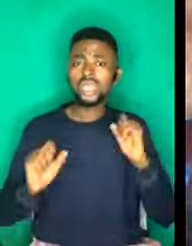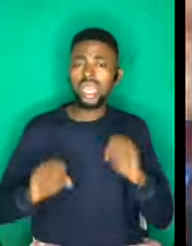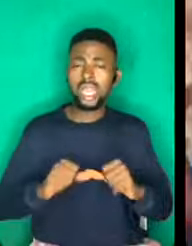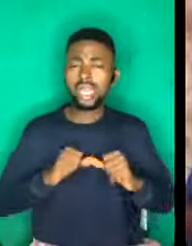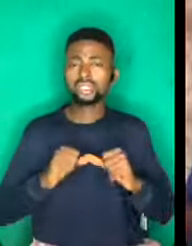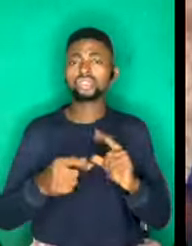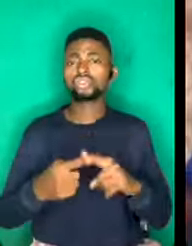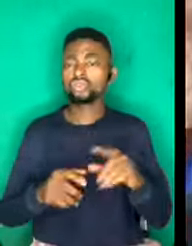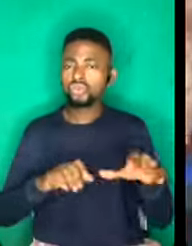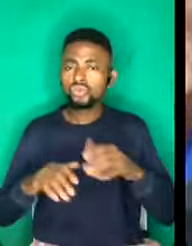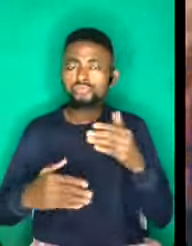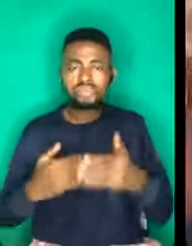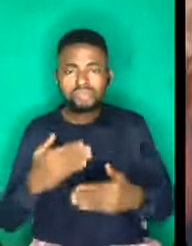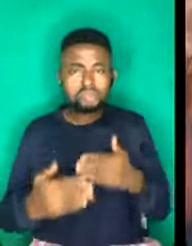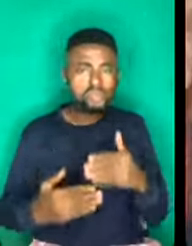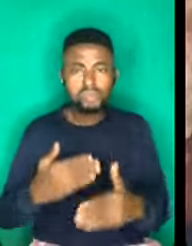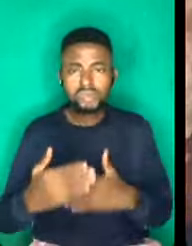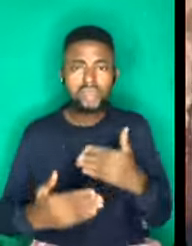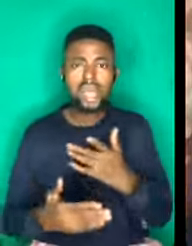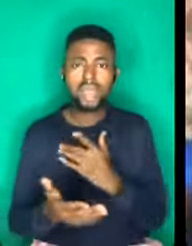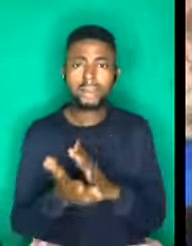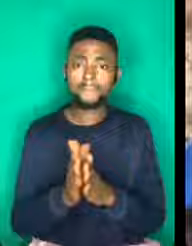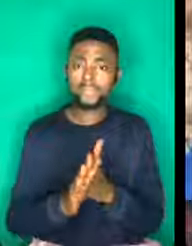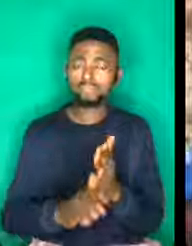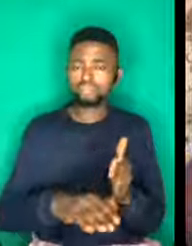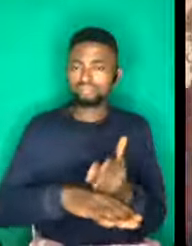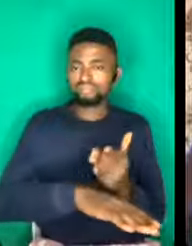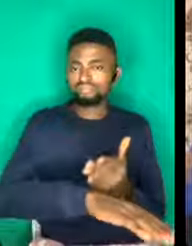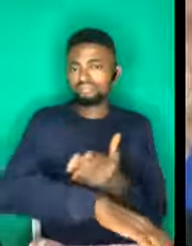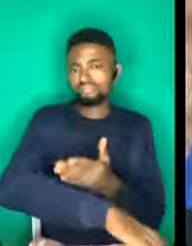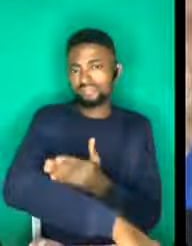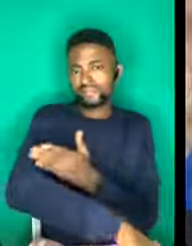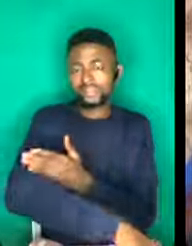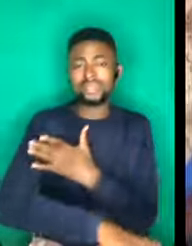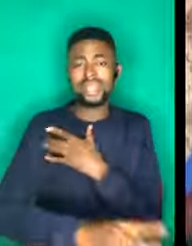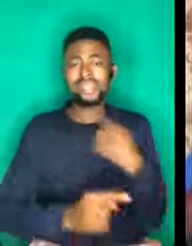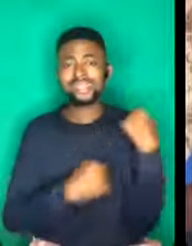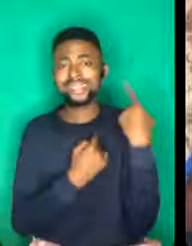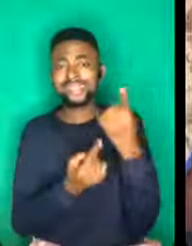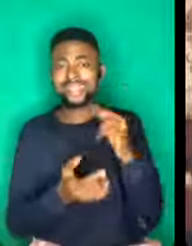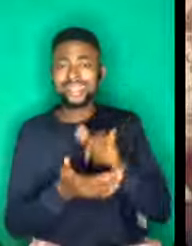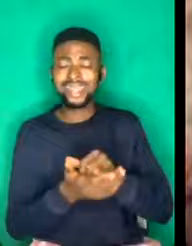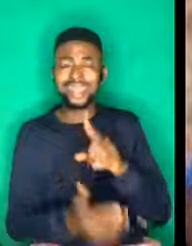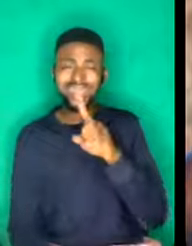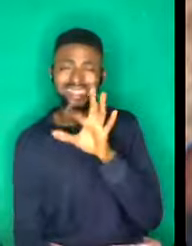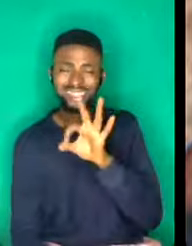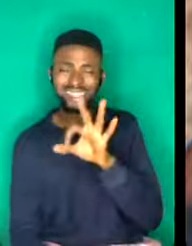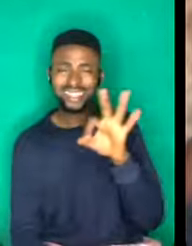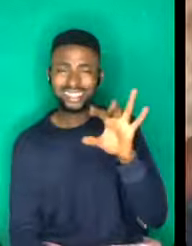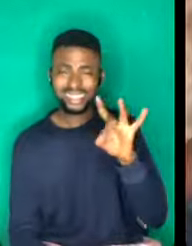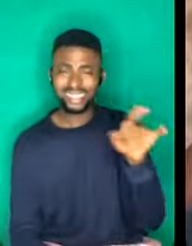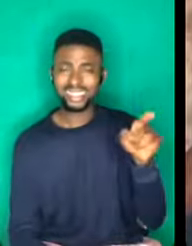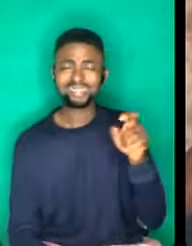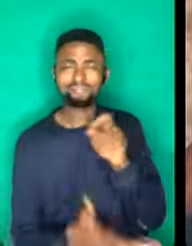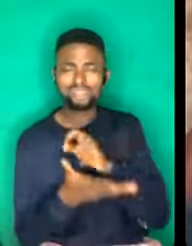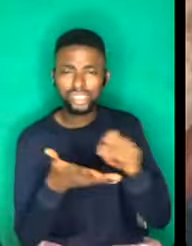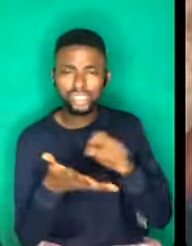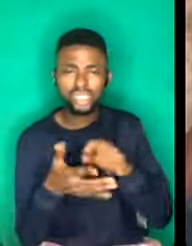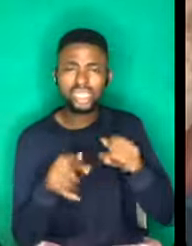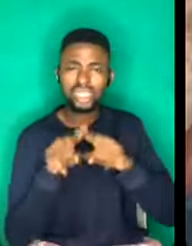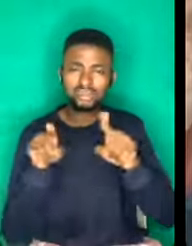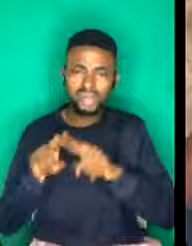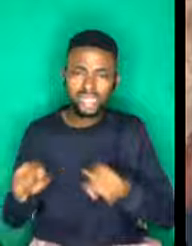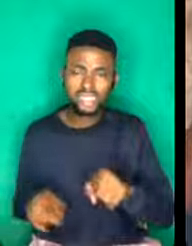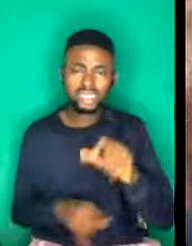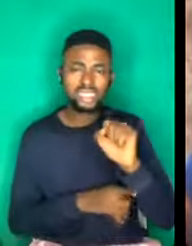And ever since that 1998, I've written several skits, I've directed, and